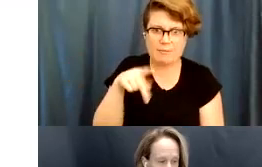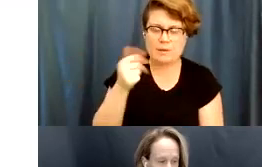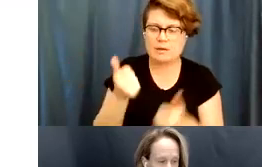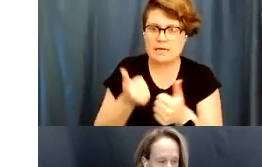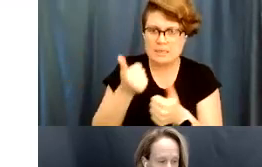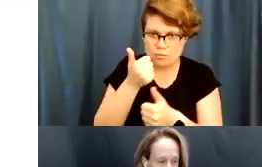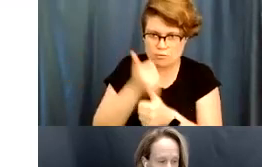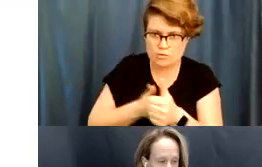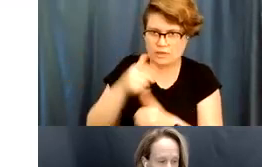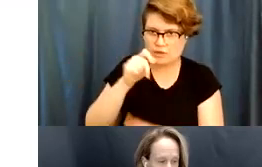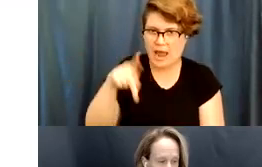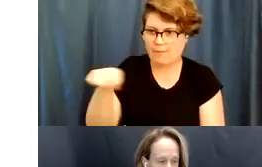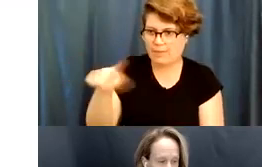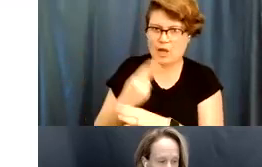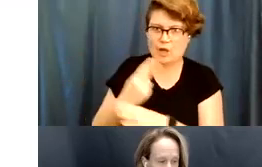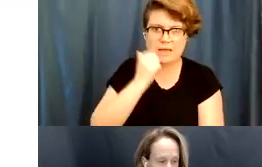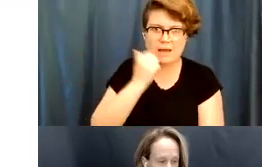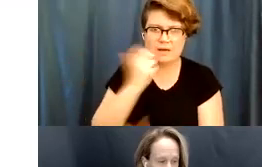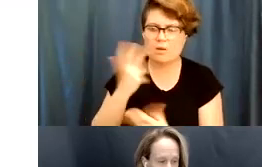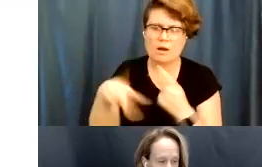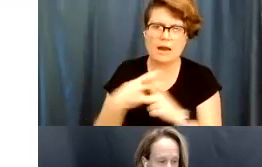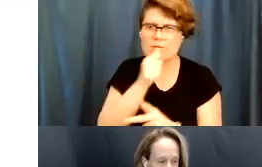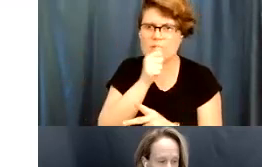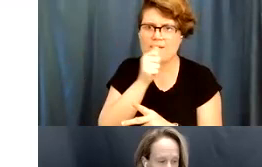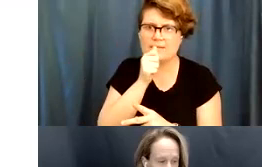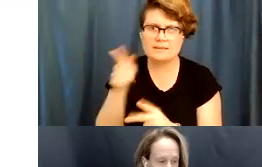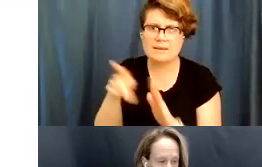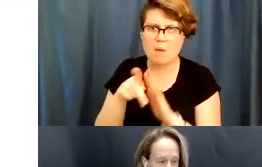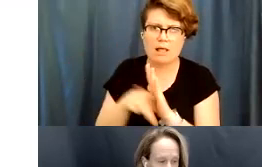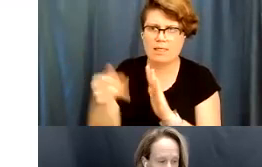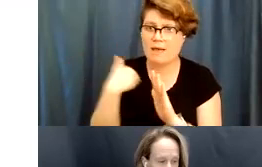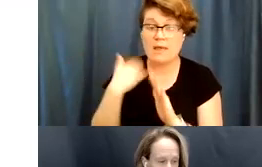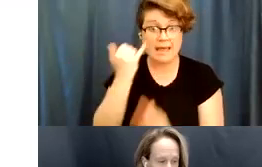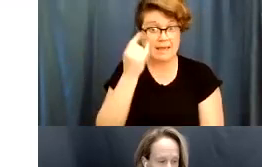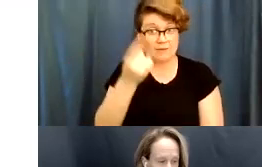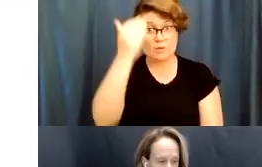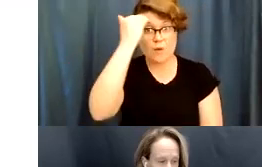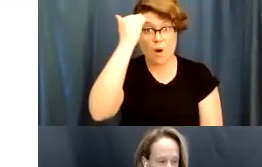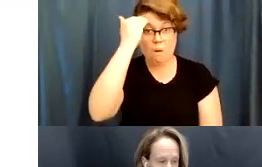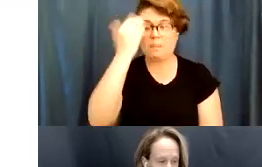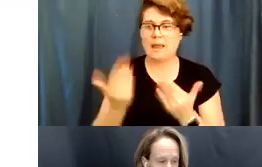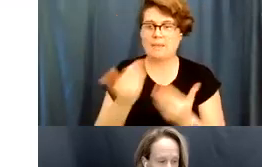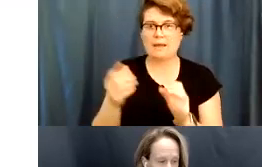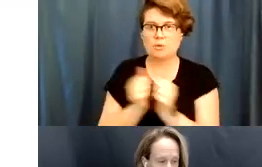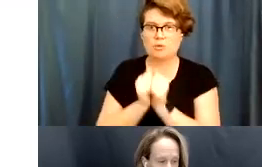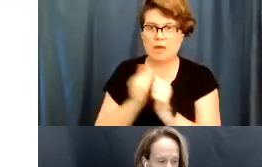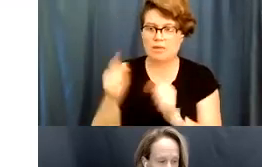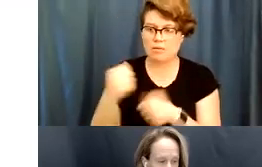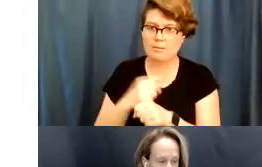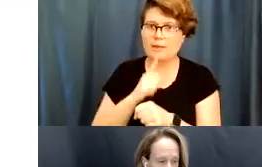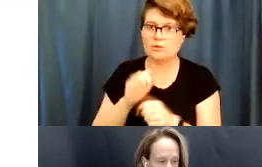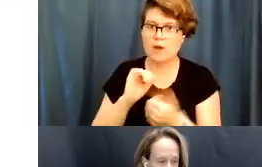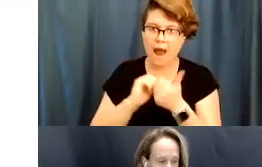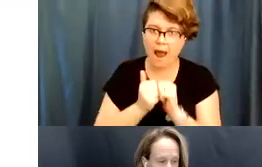a daily basis. If you're familiar with that, then maybe together you can find how to ensure that the